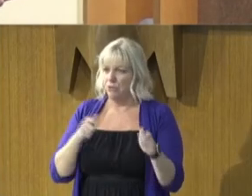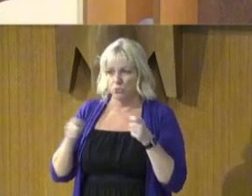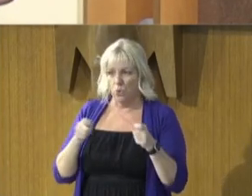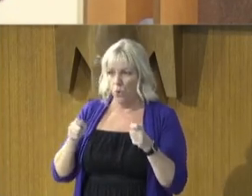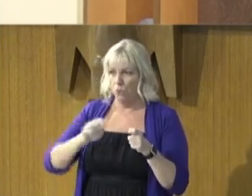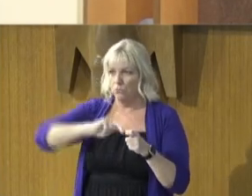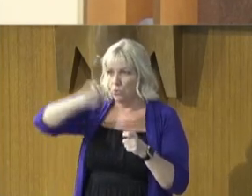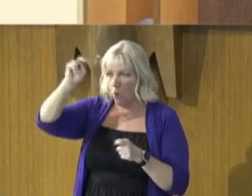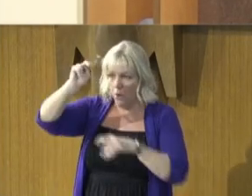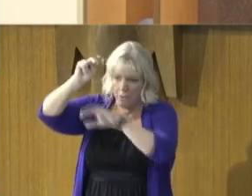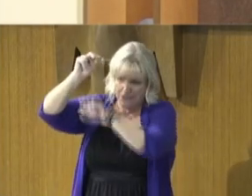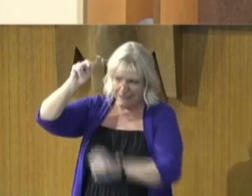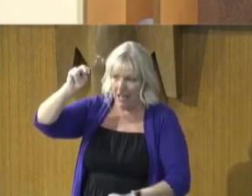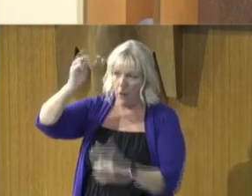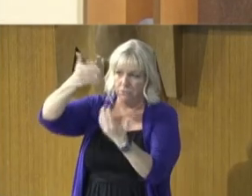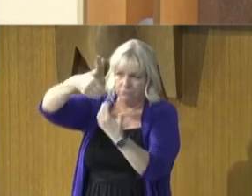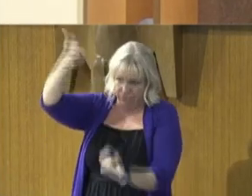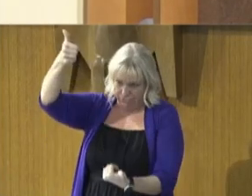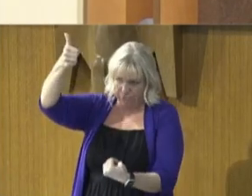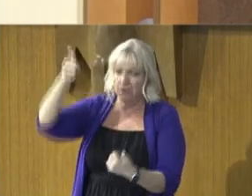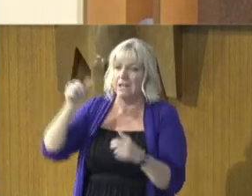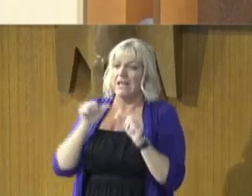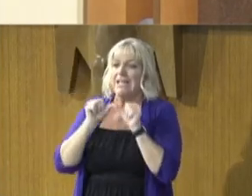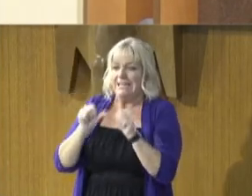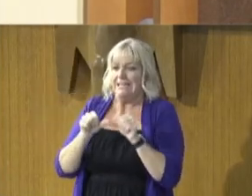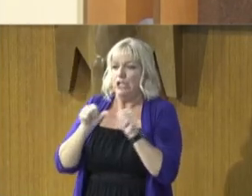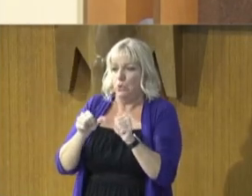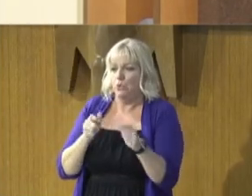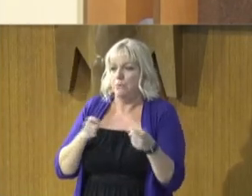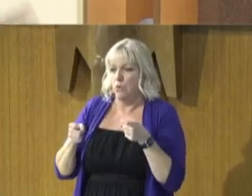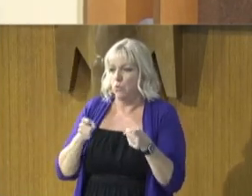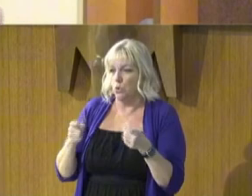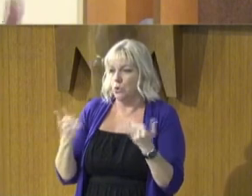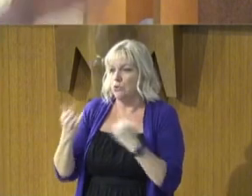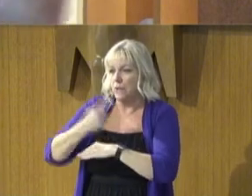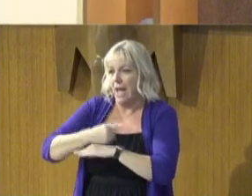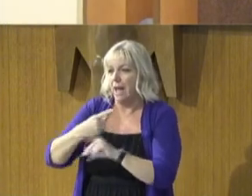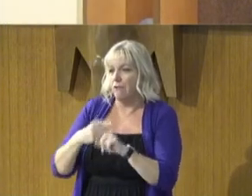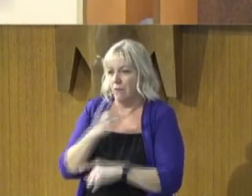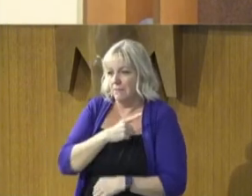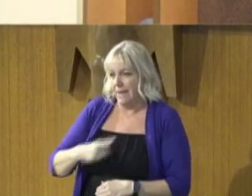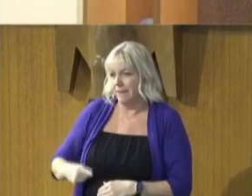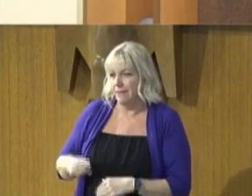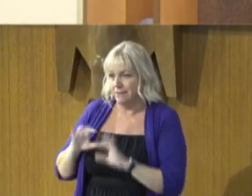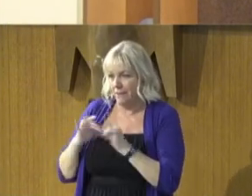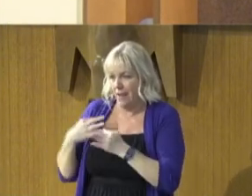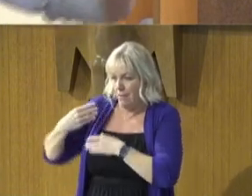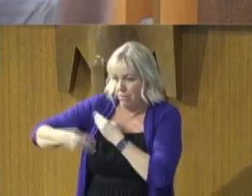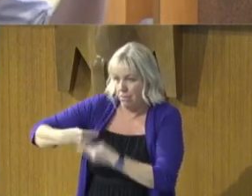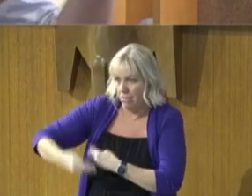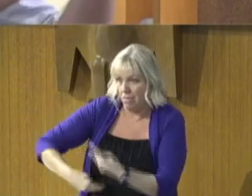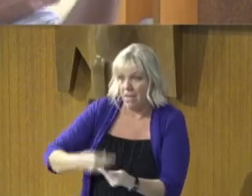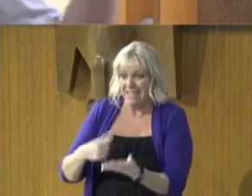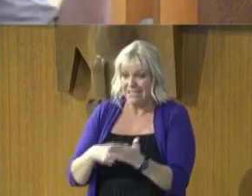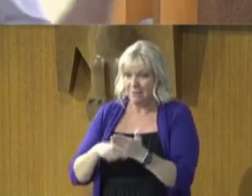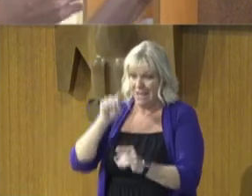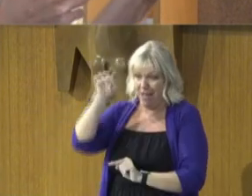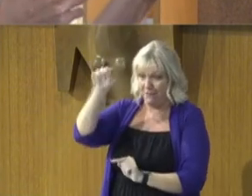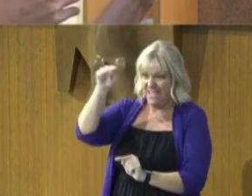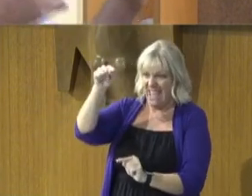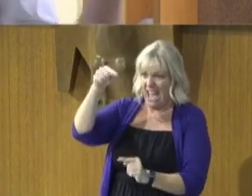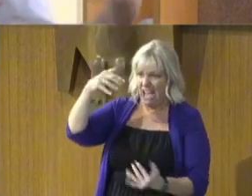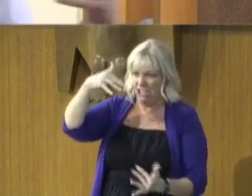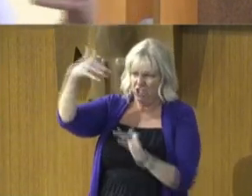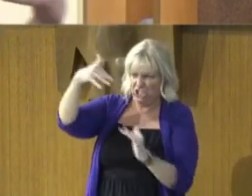kingdom of Judah that continues to be ruled by David's descendants. Sometimes Israel and Judah were in conflict with each